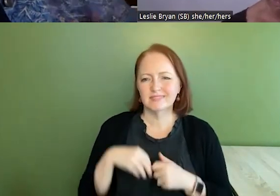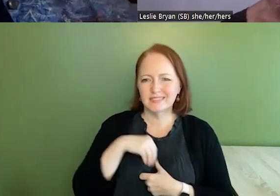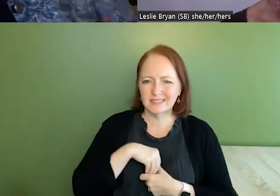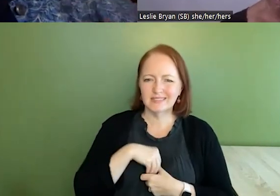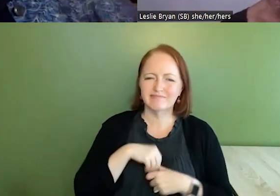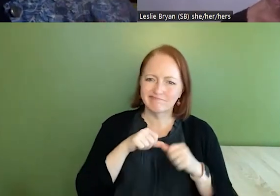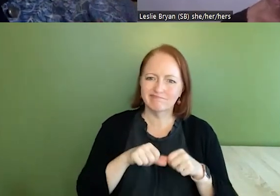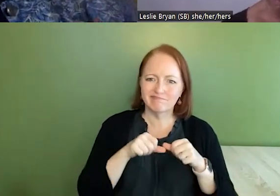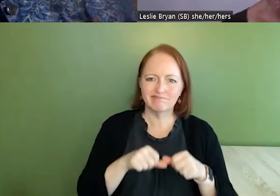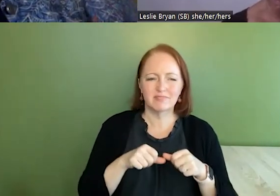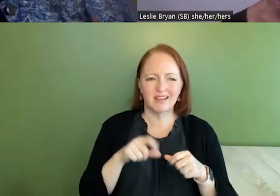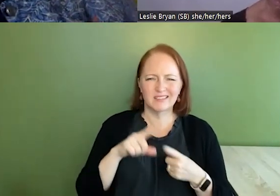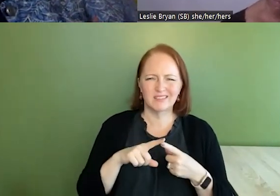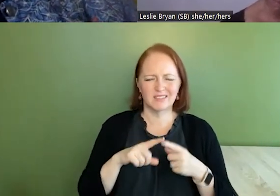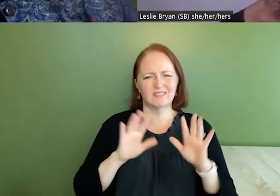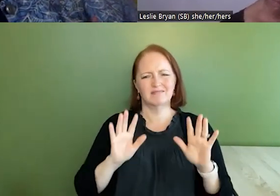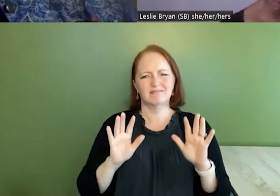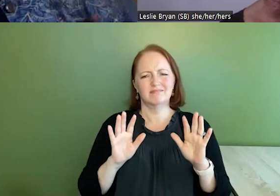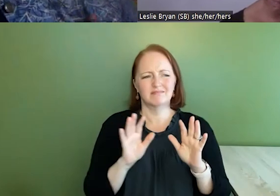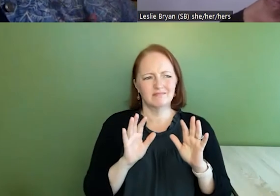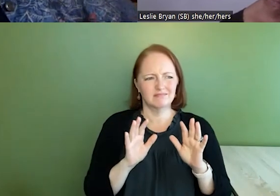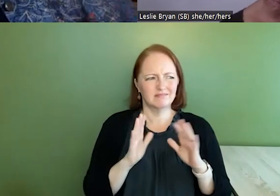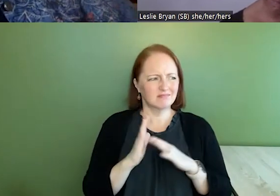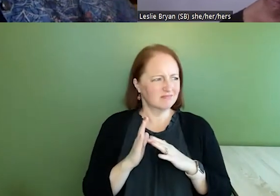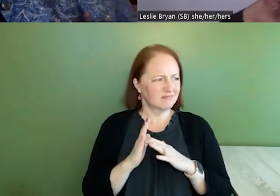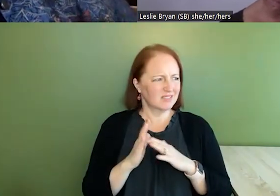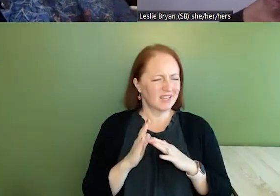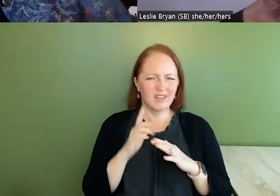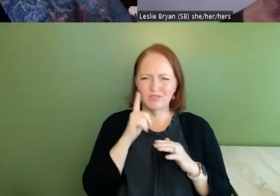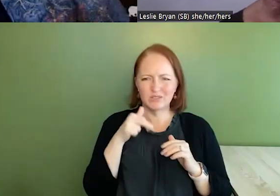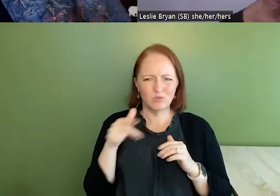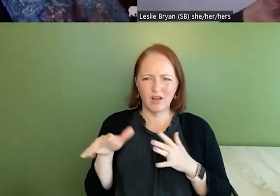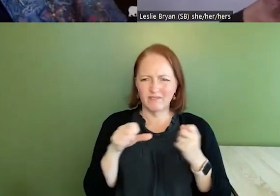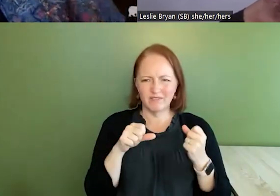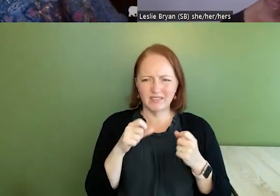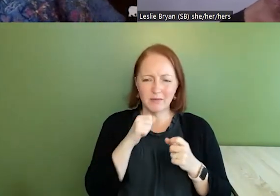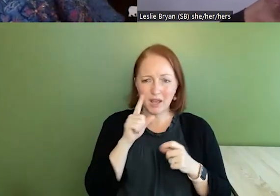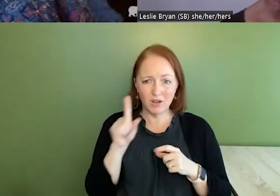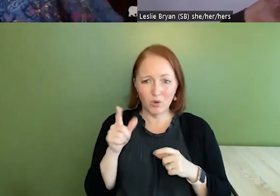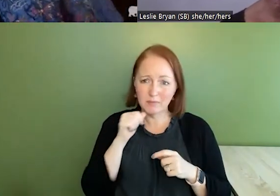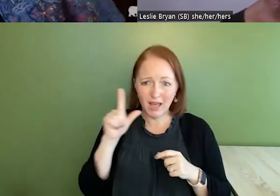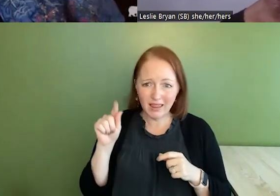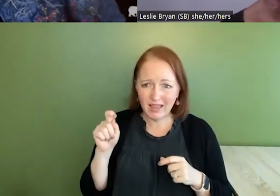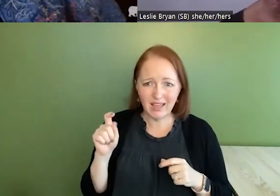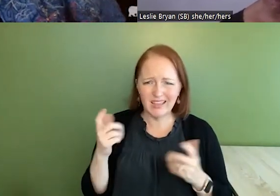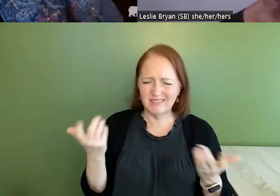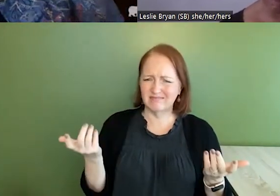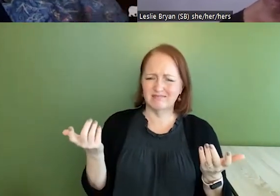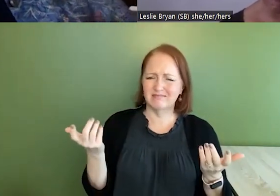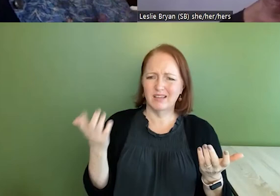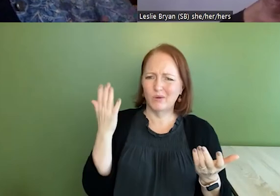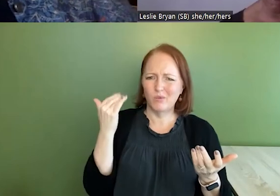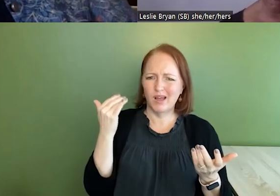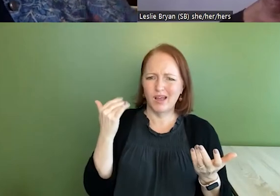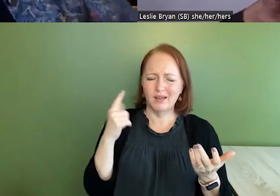until I literally was like, I don't actually need to walk fast. I'm not actually going anywhere. I'm not late anywhere. So why am I